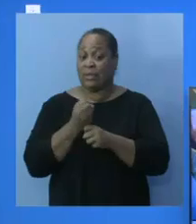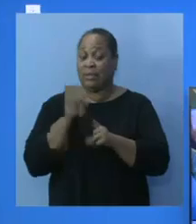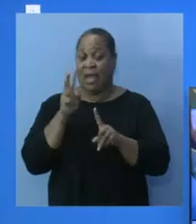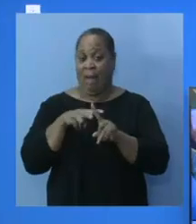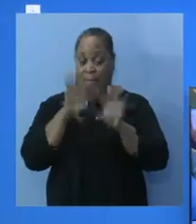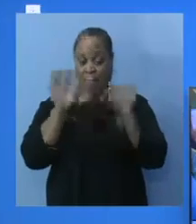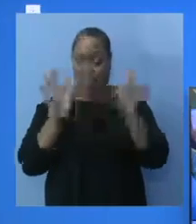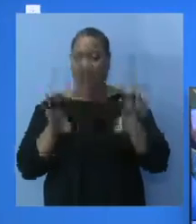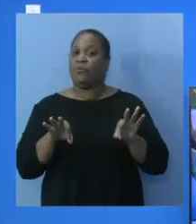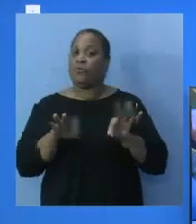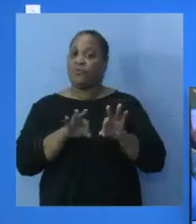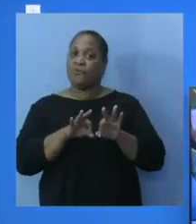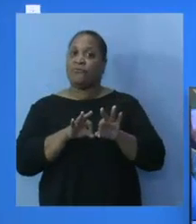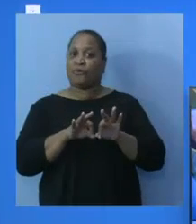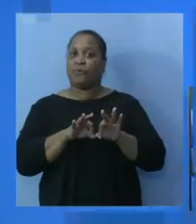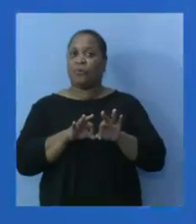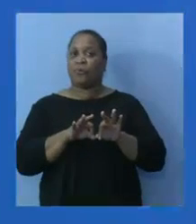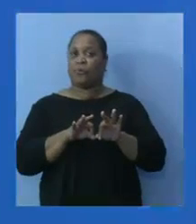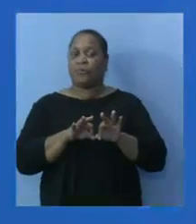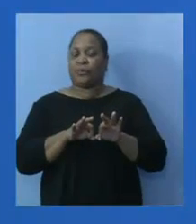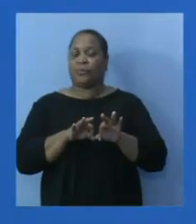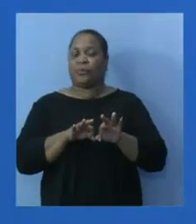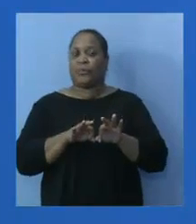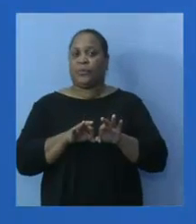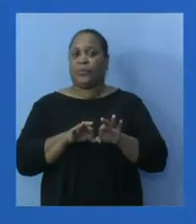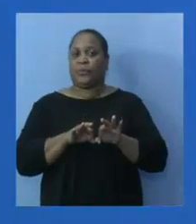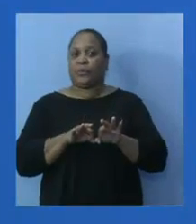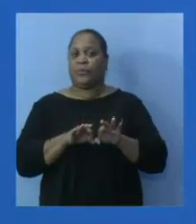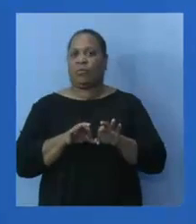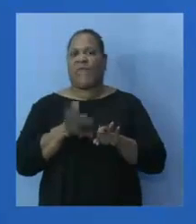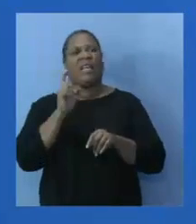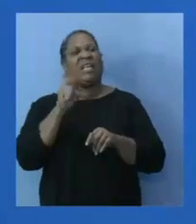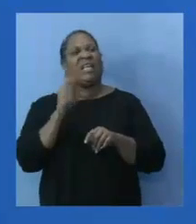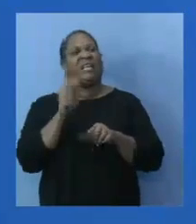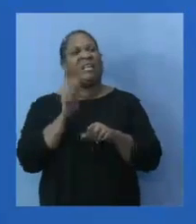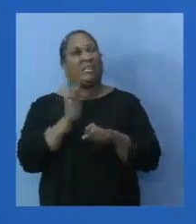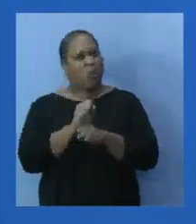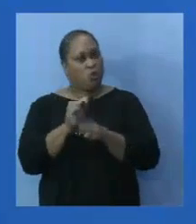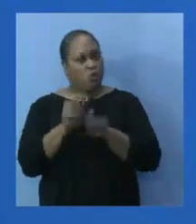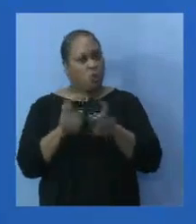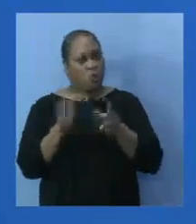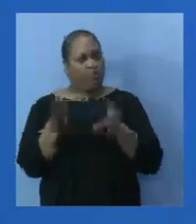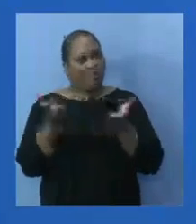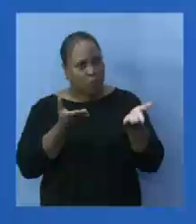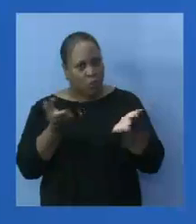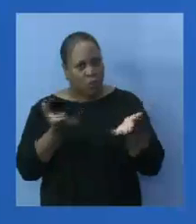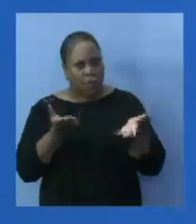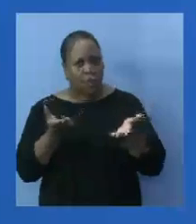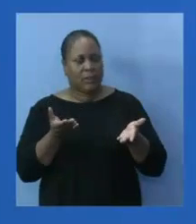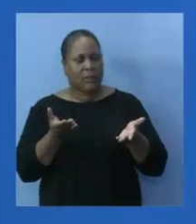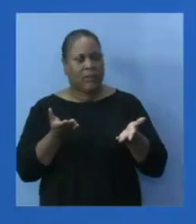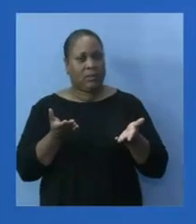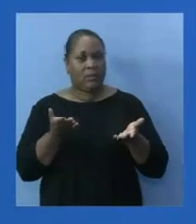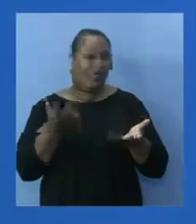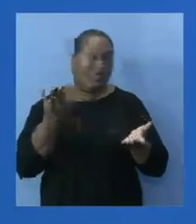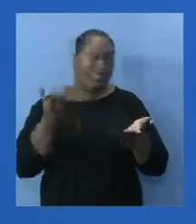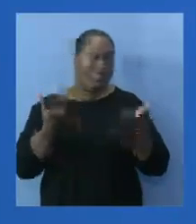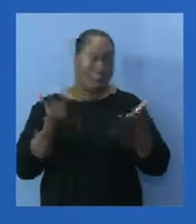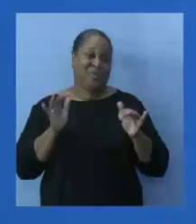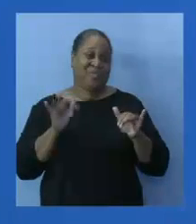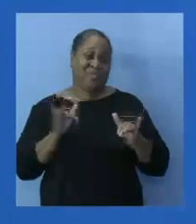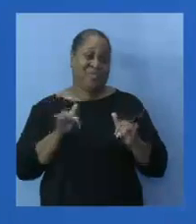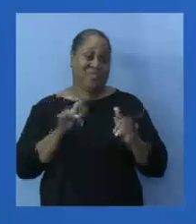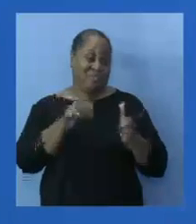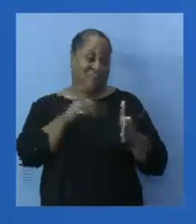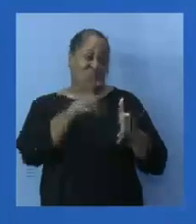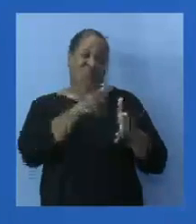applications from the essential services, though we are still in phase 1